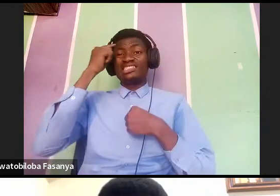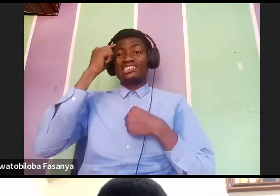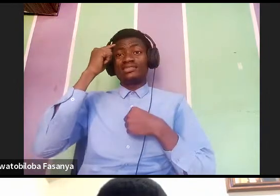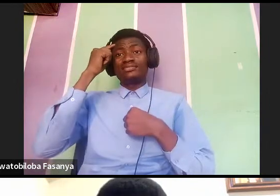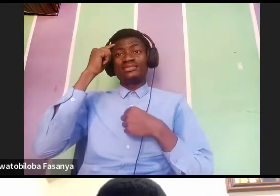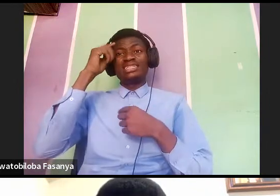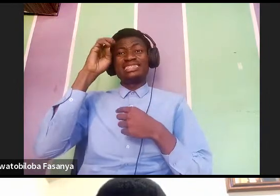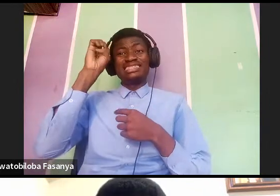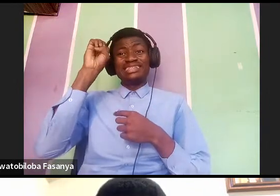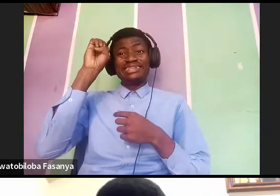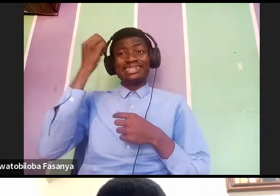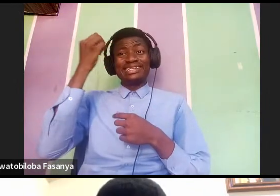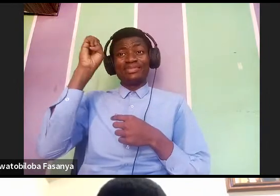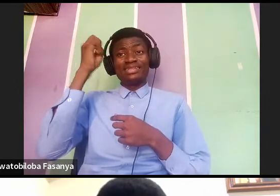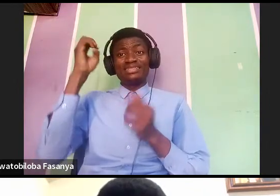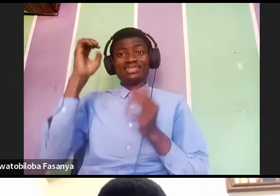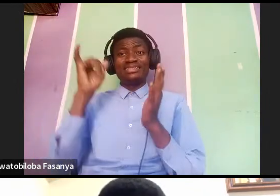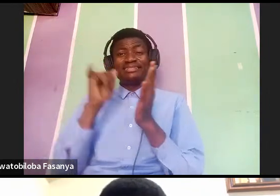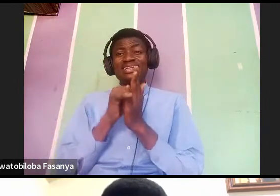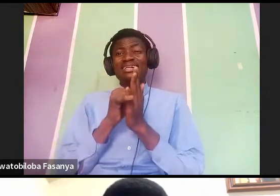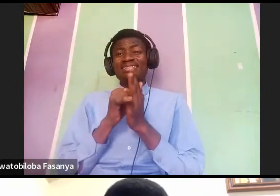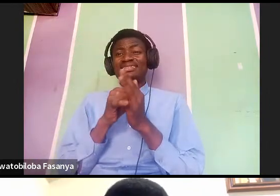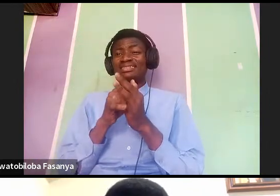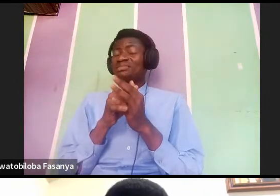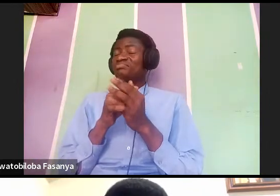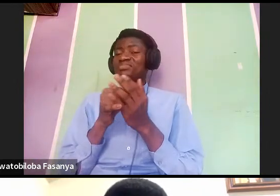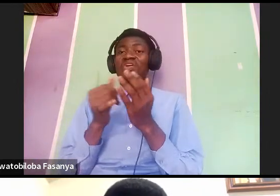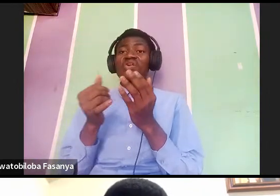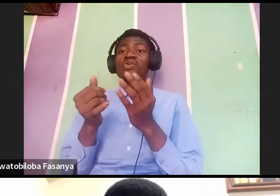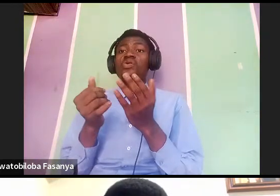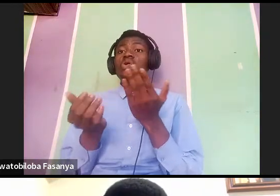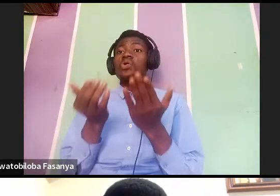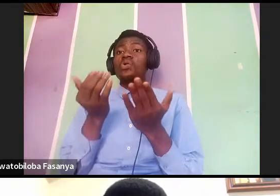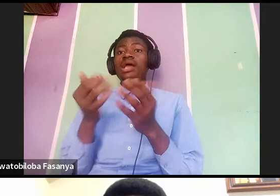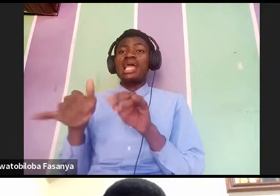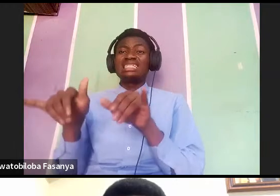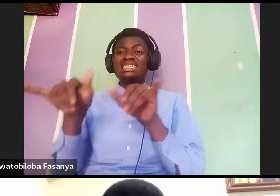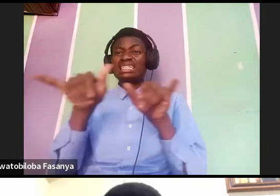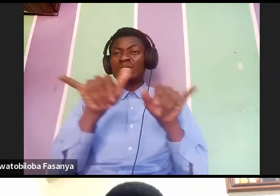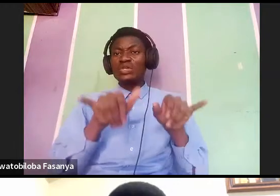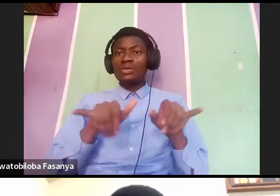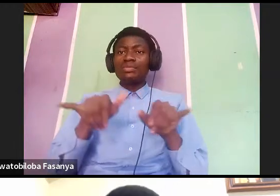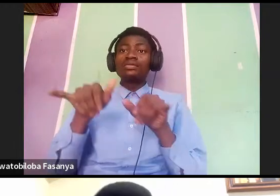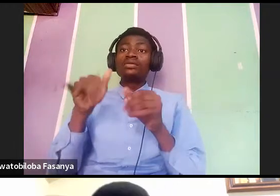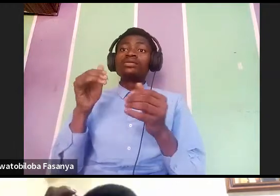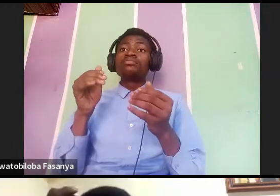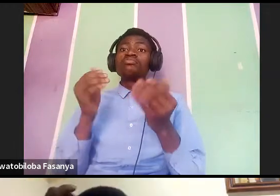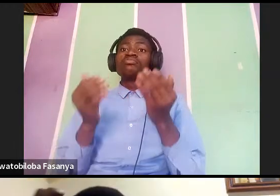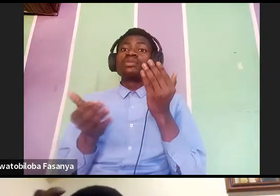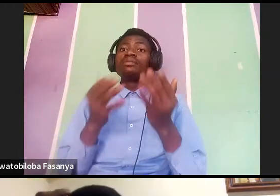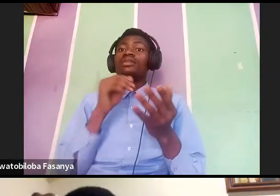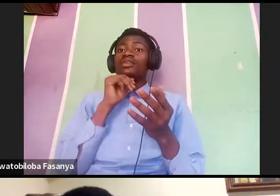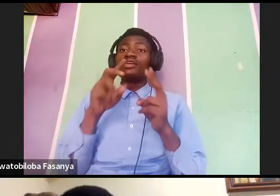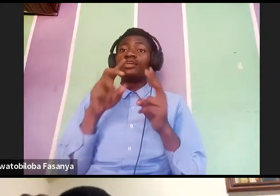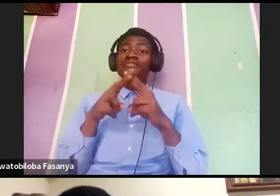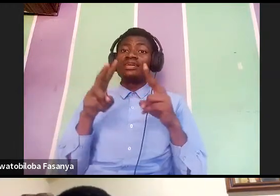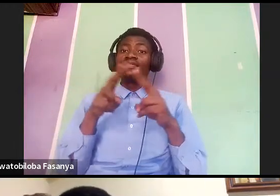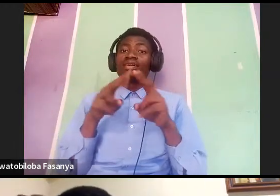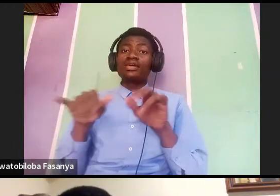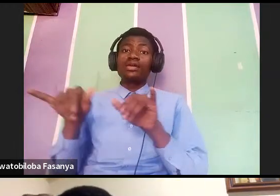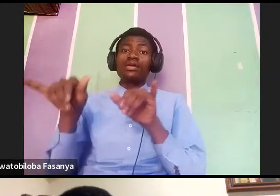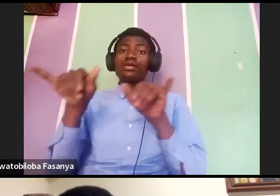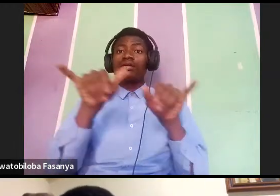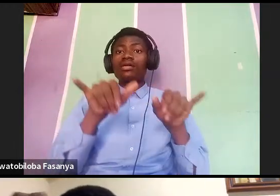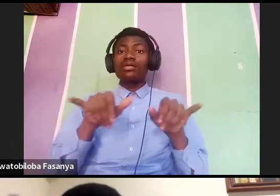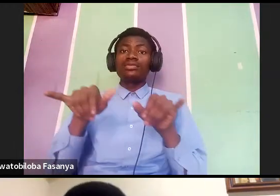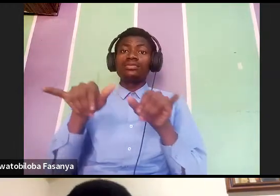quite common, but of course not very common, but of course it still happens, and of course a